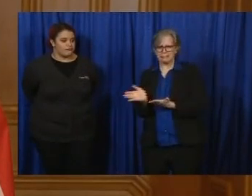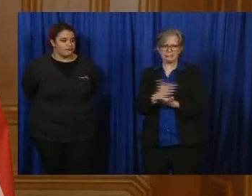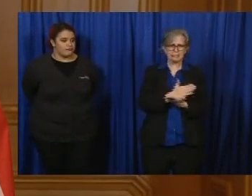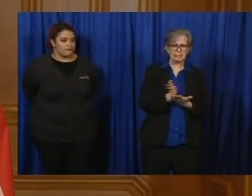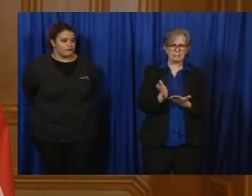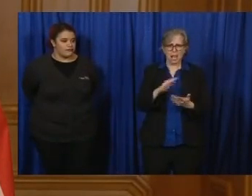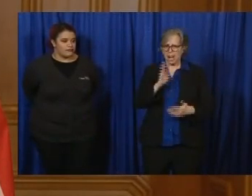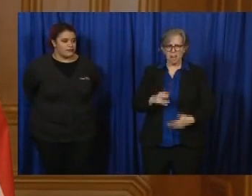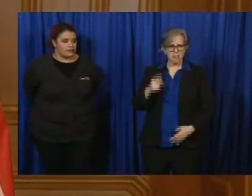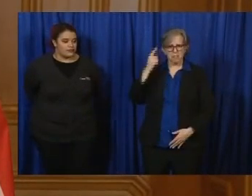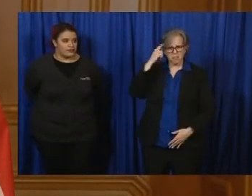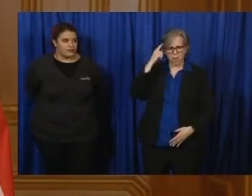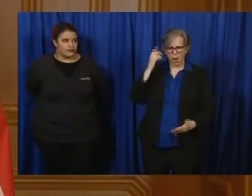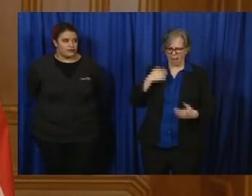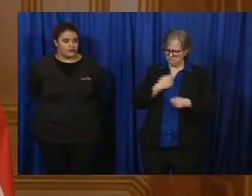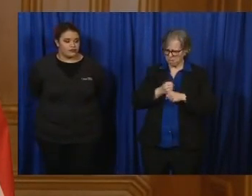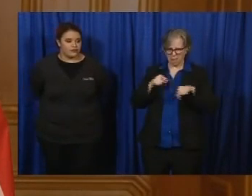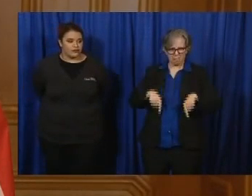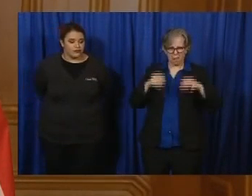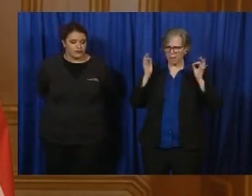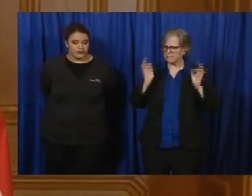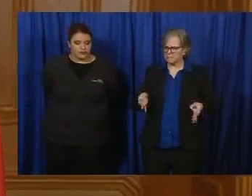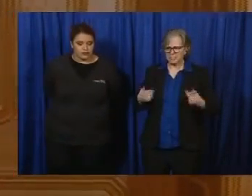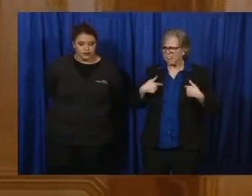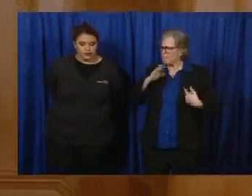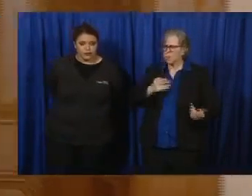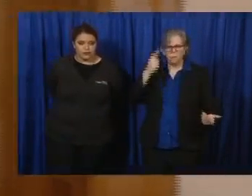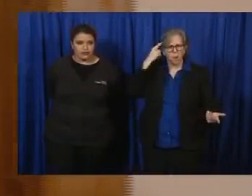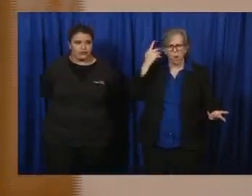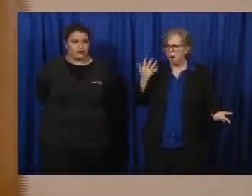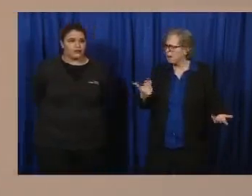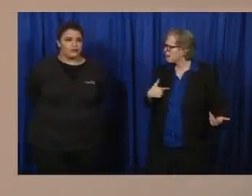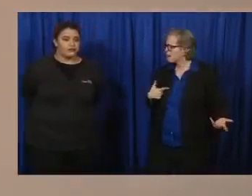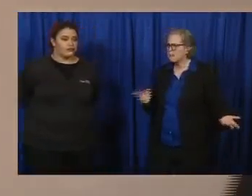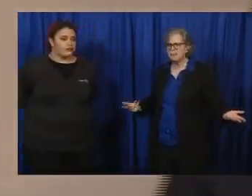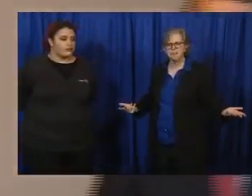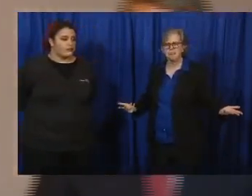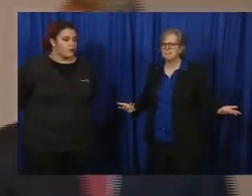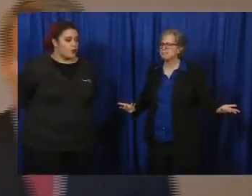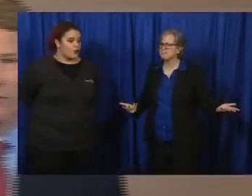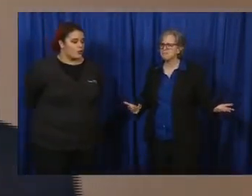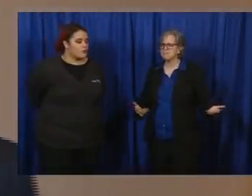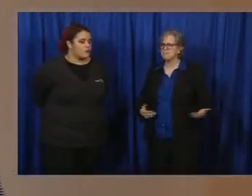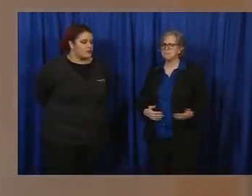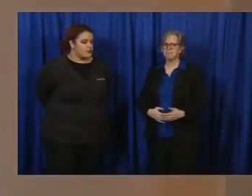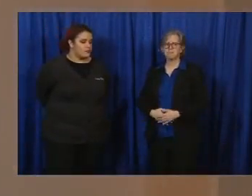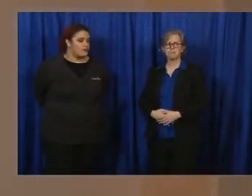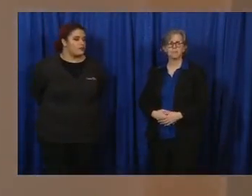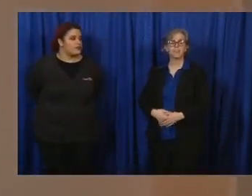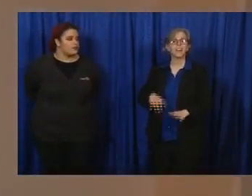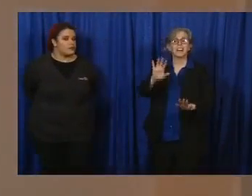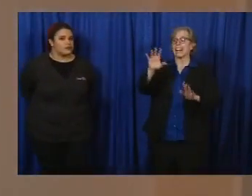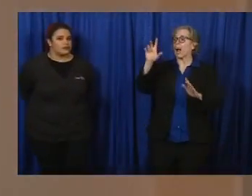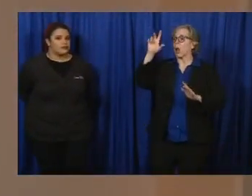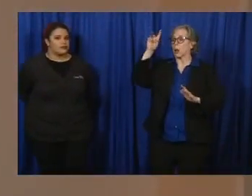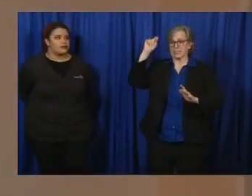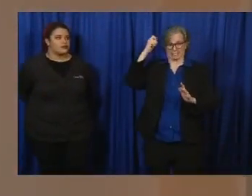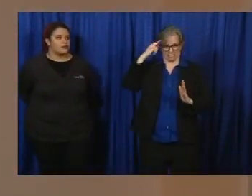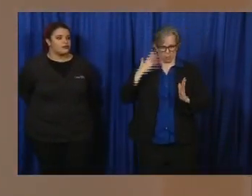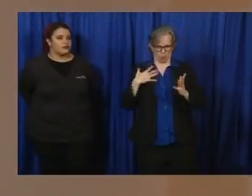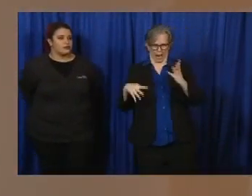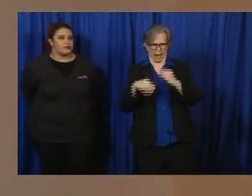this year. If I could add a little helpful tool for some of the